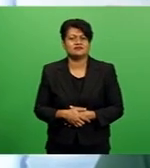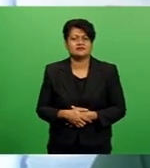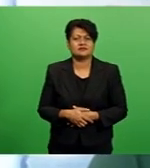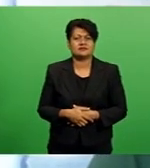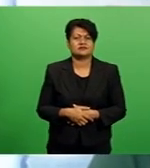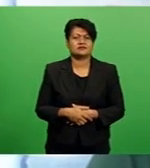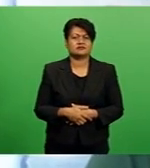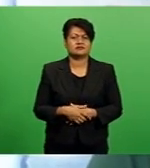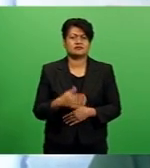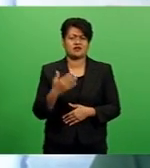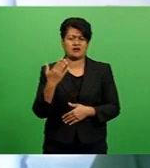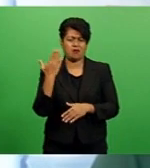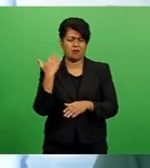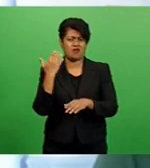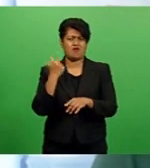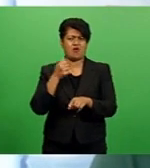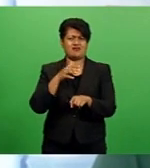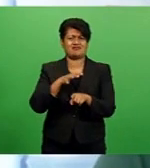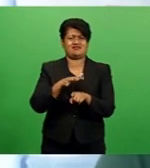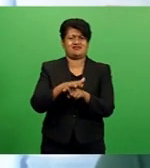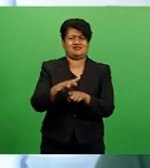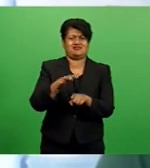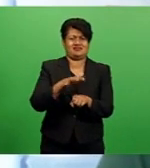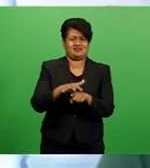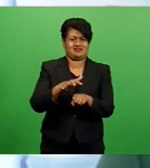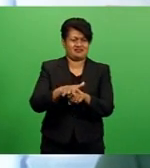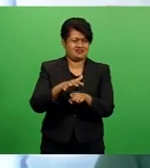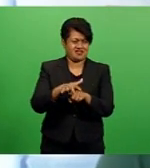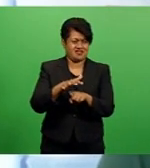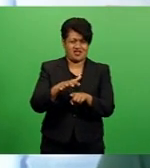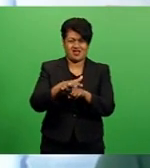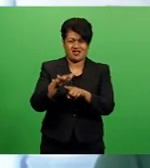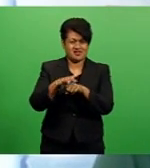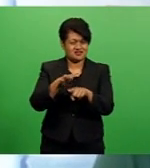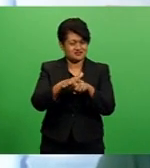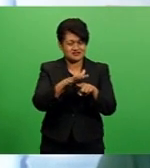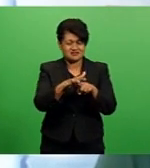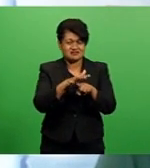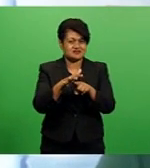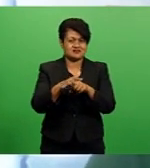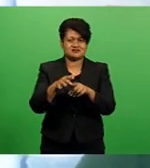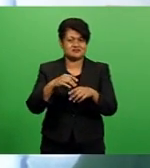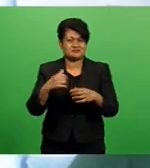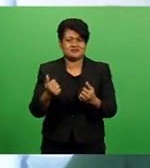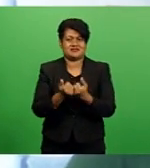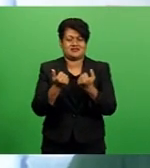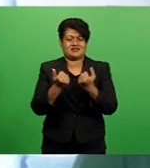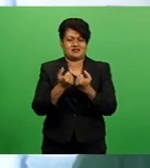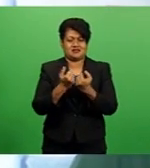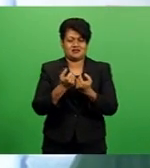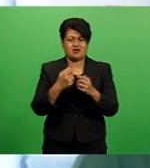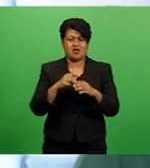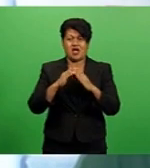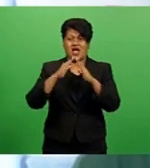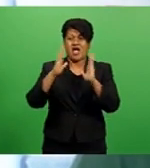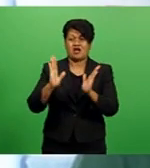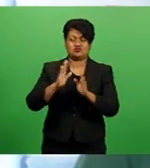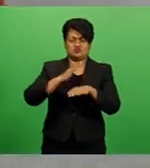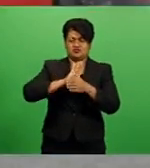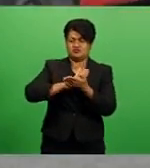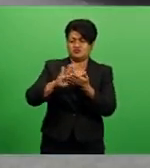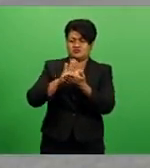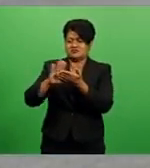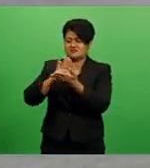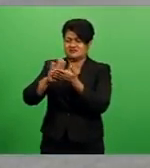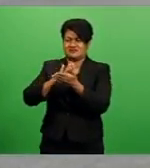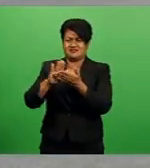we used to have a lot of dust. We used to have a lot of health problems. Before we used to move our house 6 or 7 times a day. But